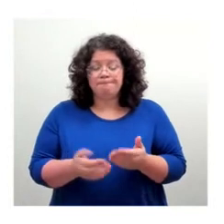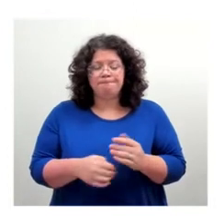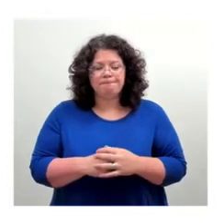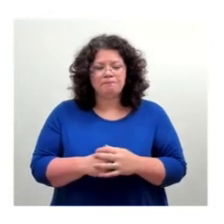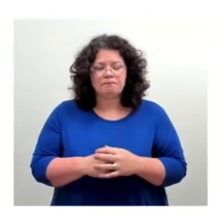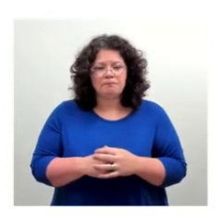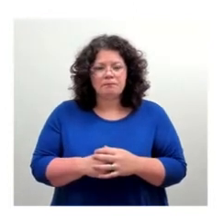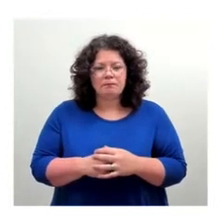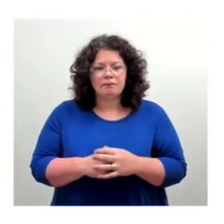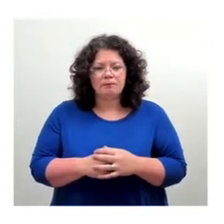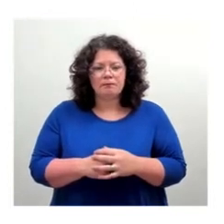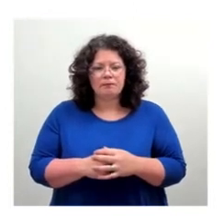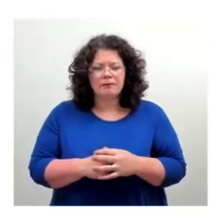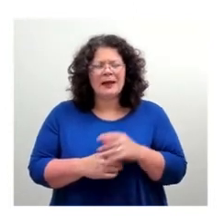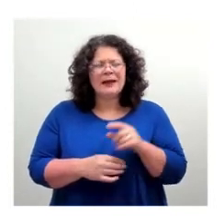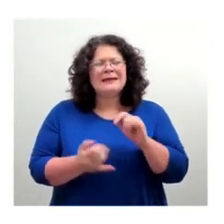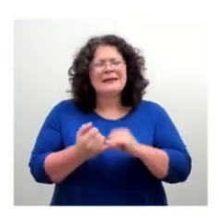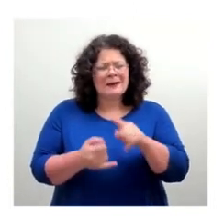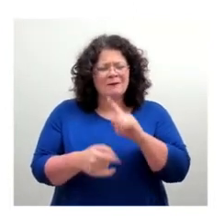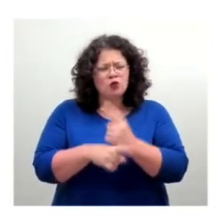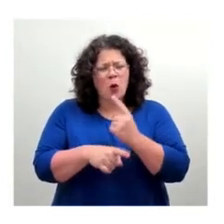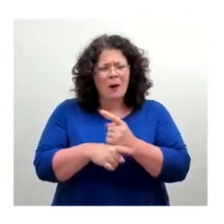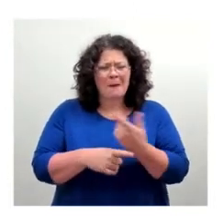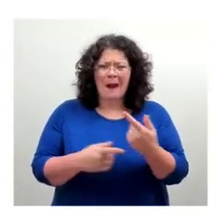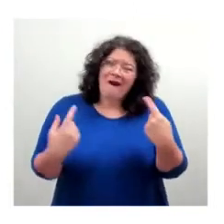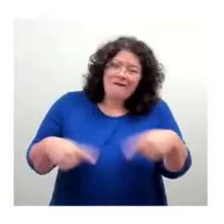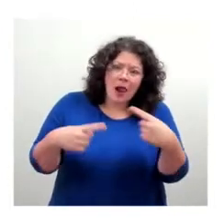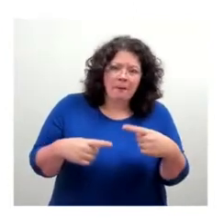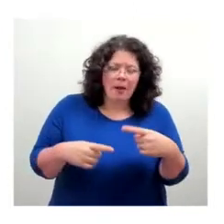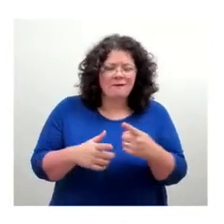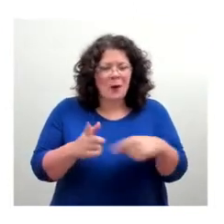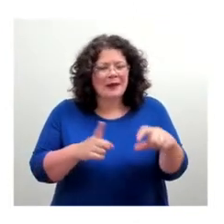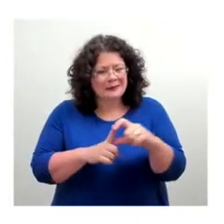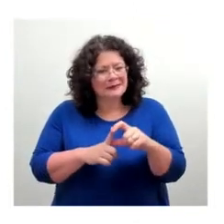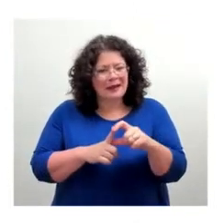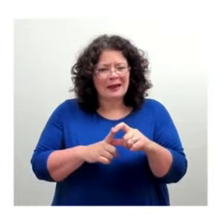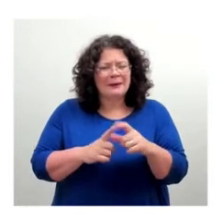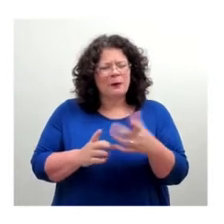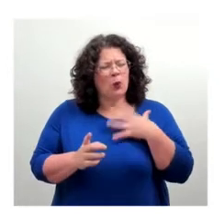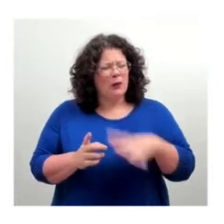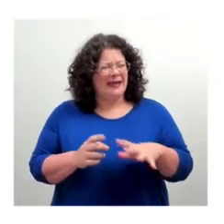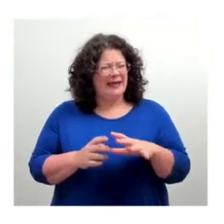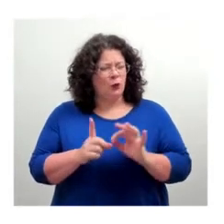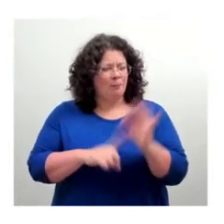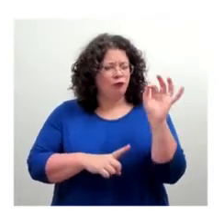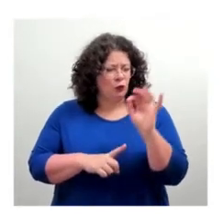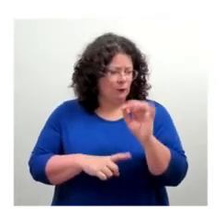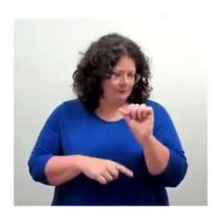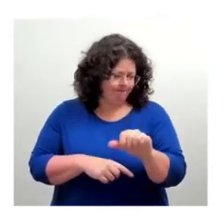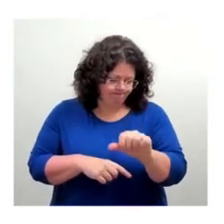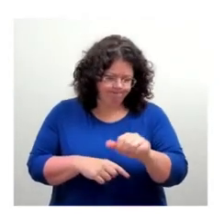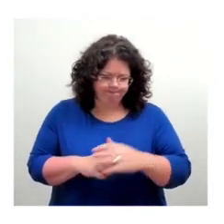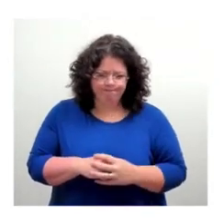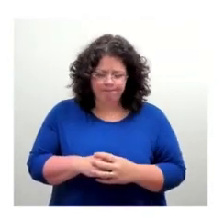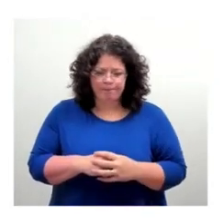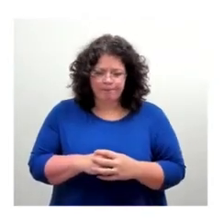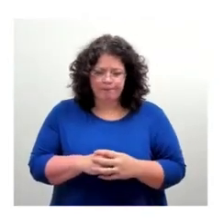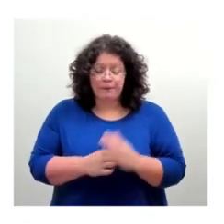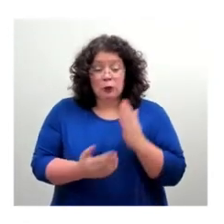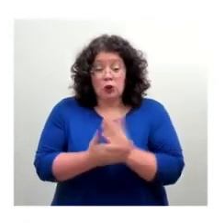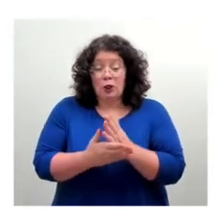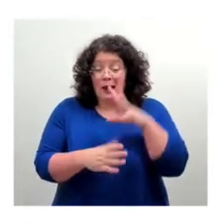at. Certainly within the BBC, and when you're talking about broadcast services, you have to wait for